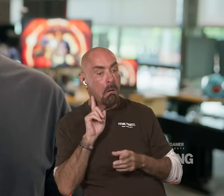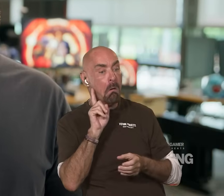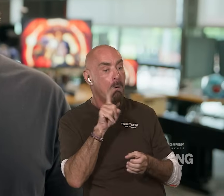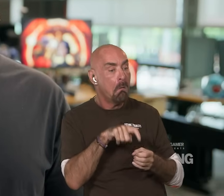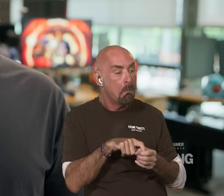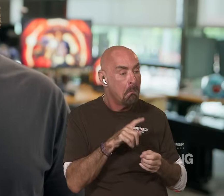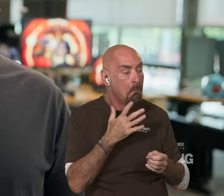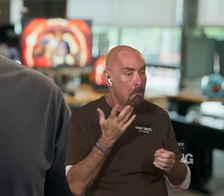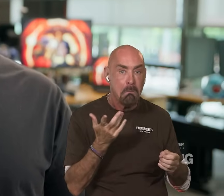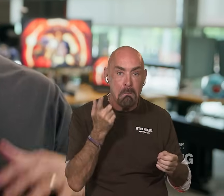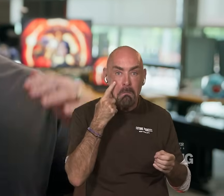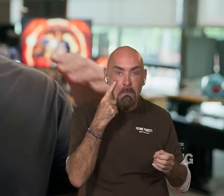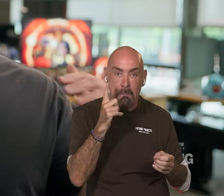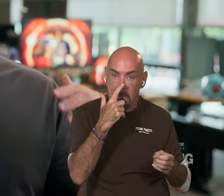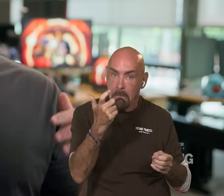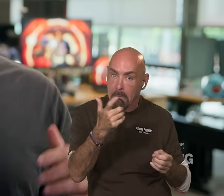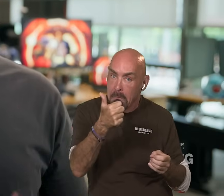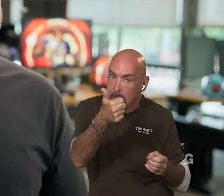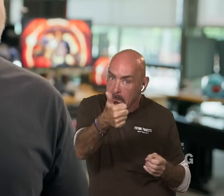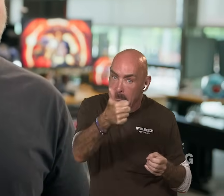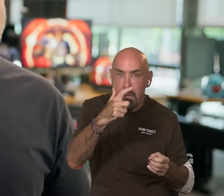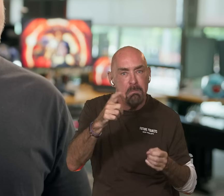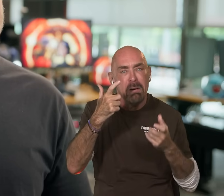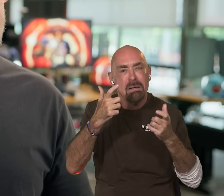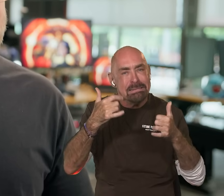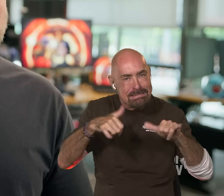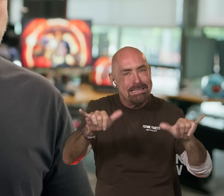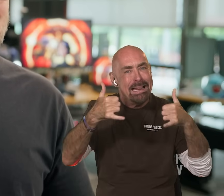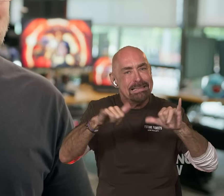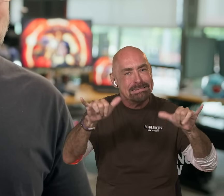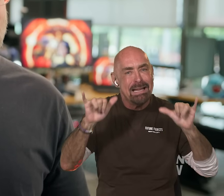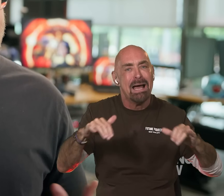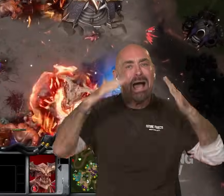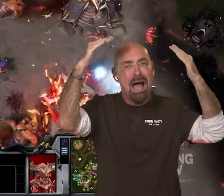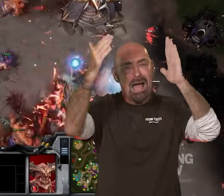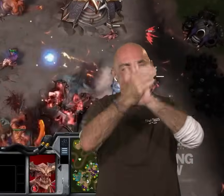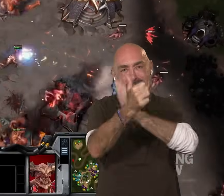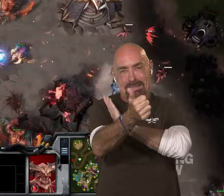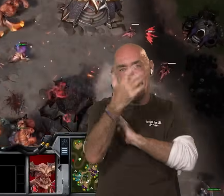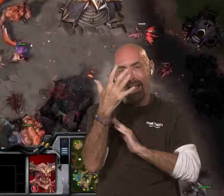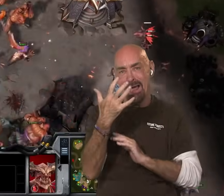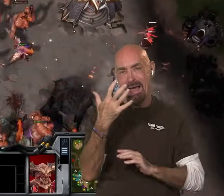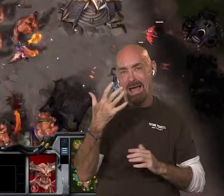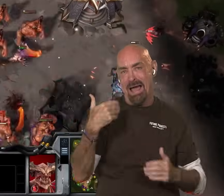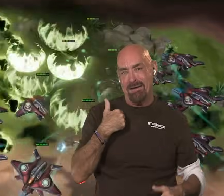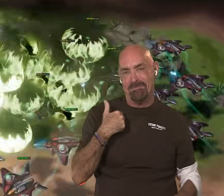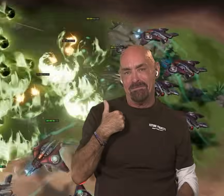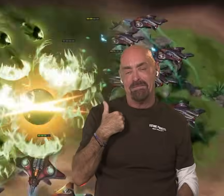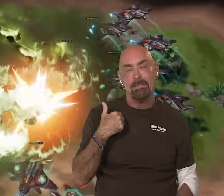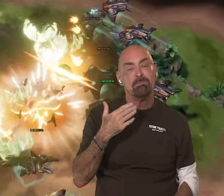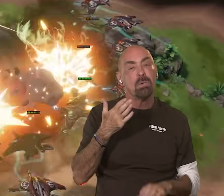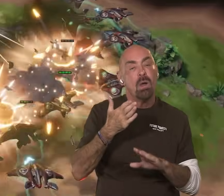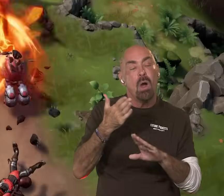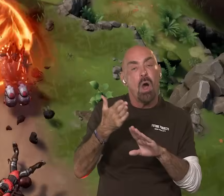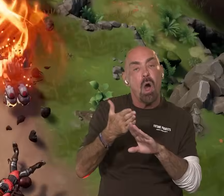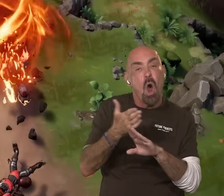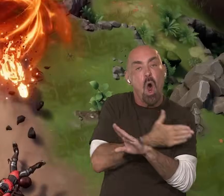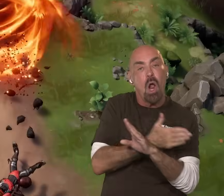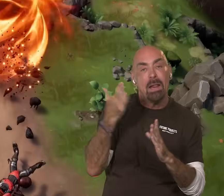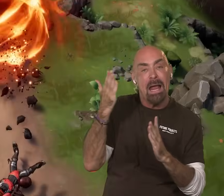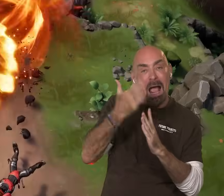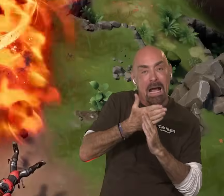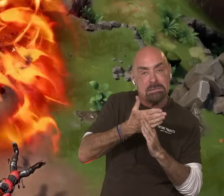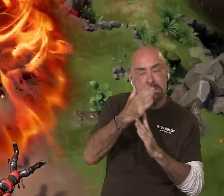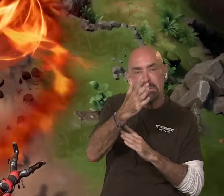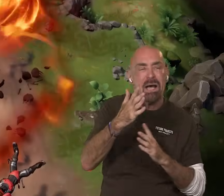new players coming in without taking away the high skill elements of the game that make RTS so exciting. Early